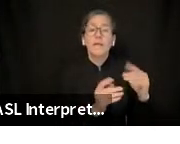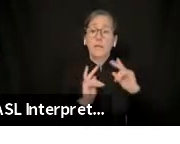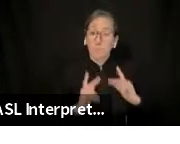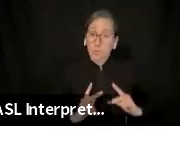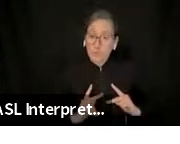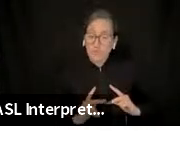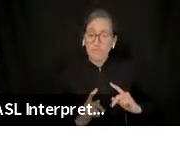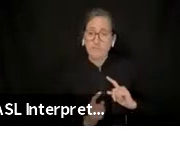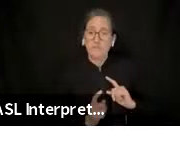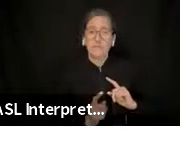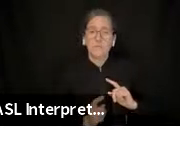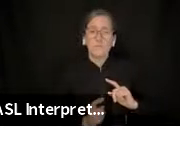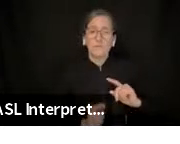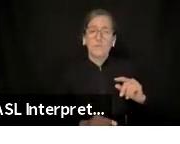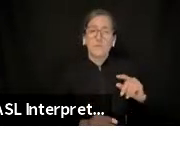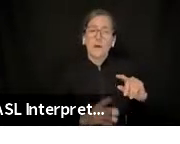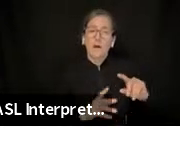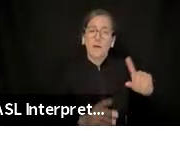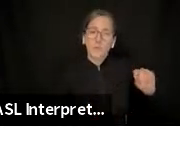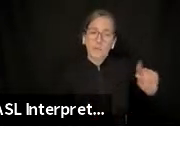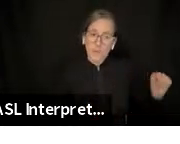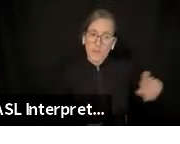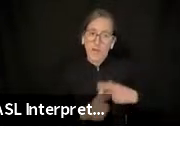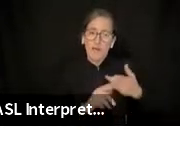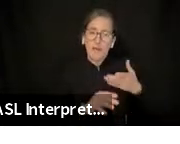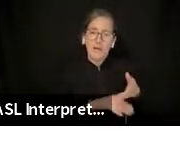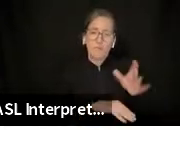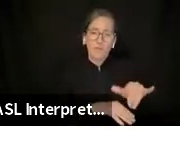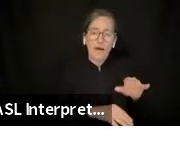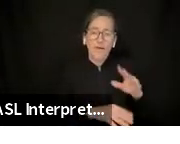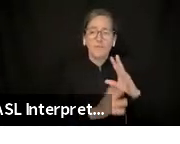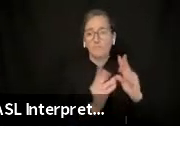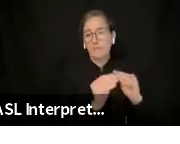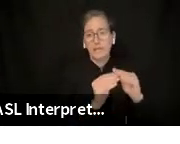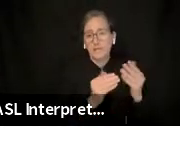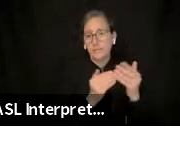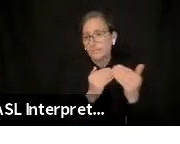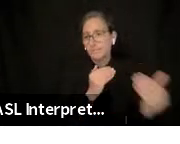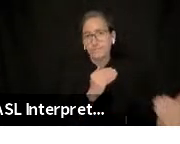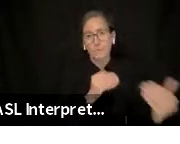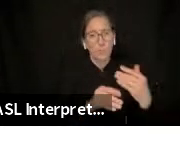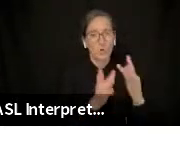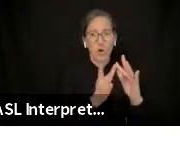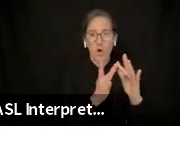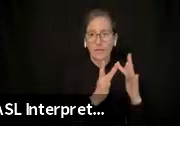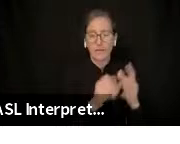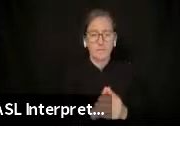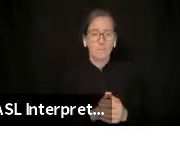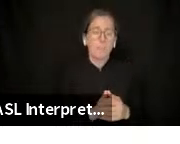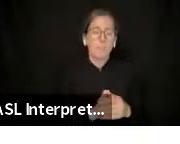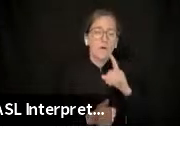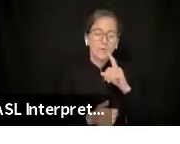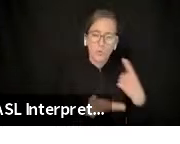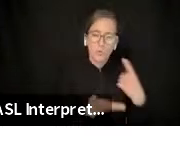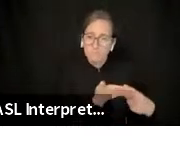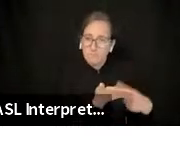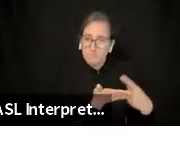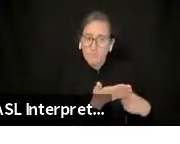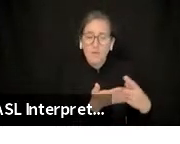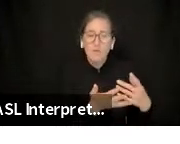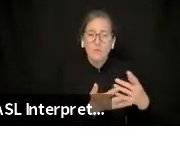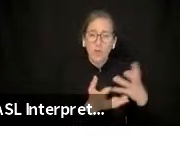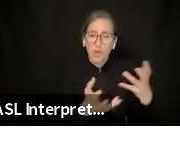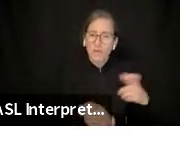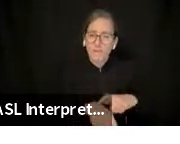that met virtually and really spent a lot of time trying to figure out how we navigate in this